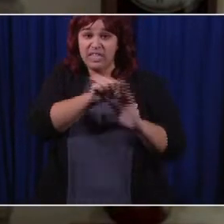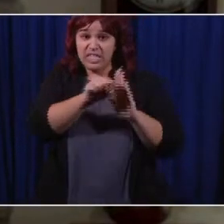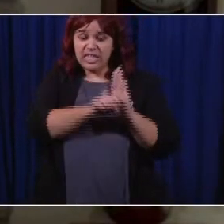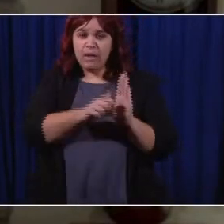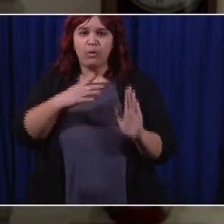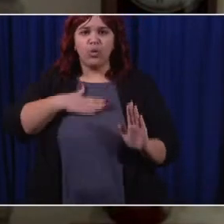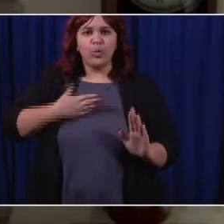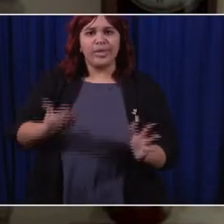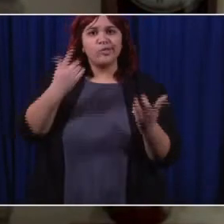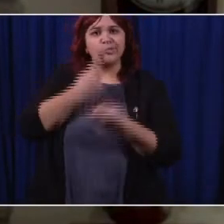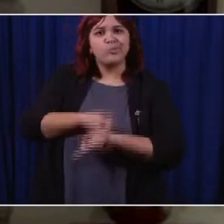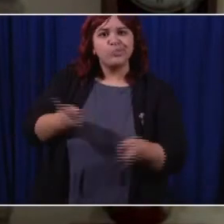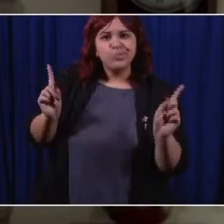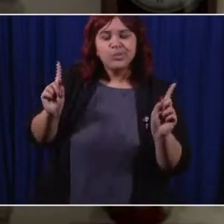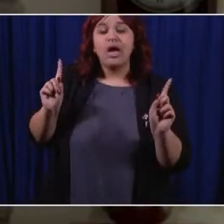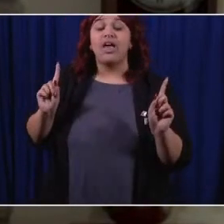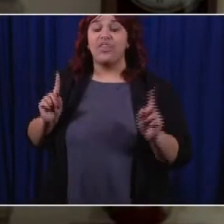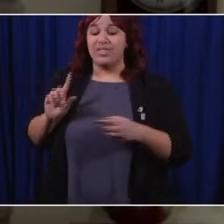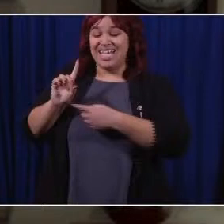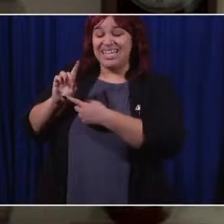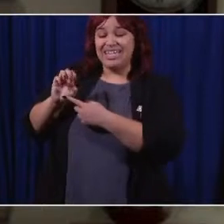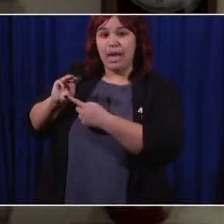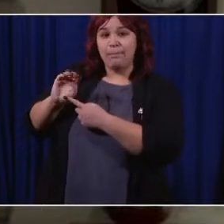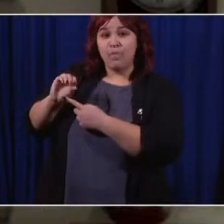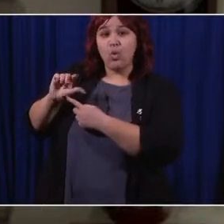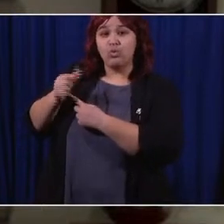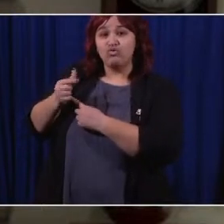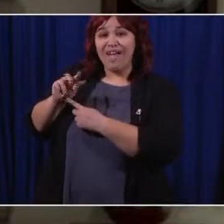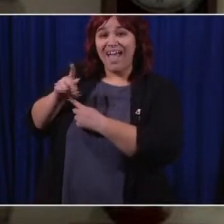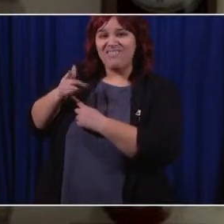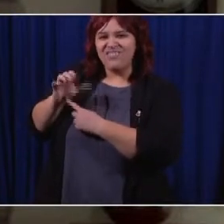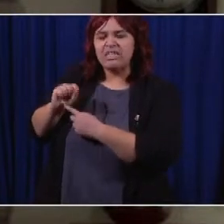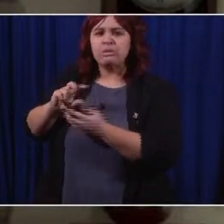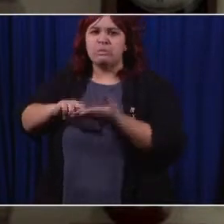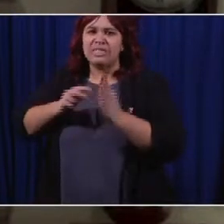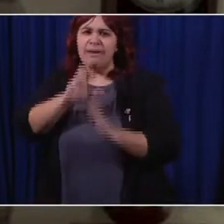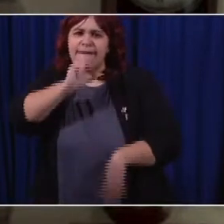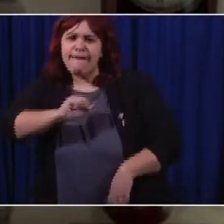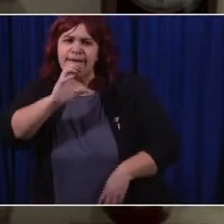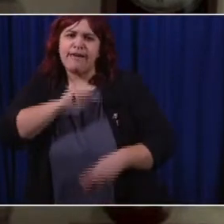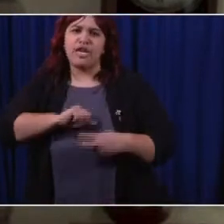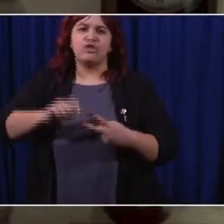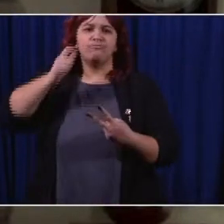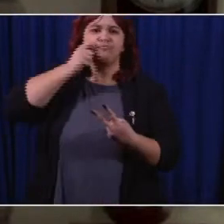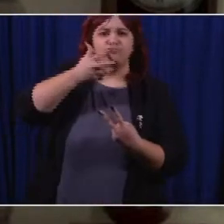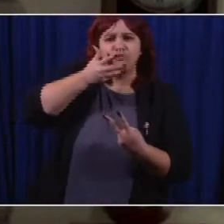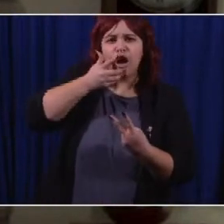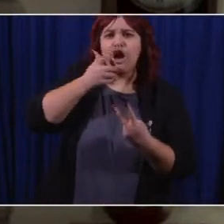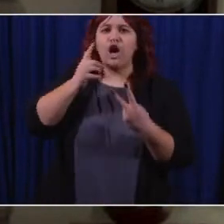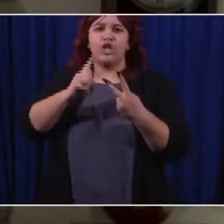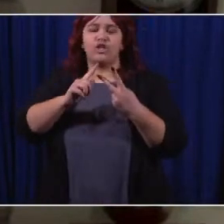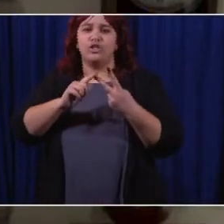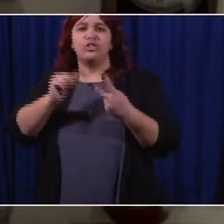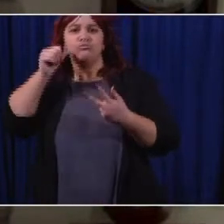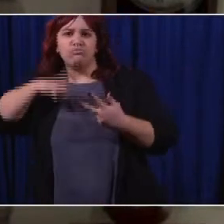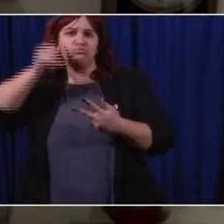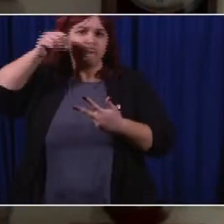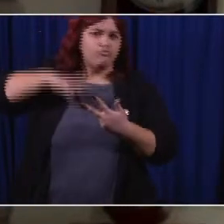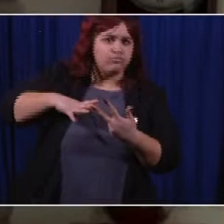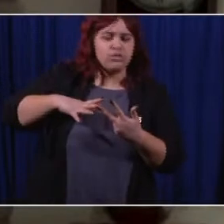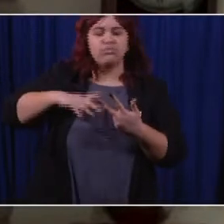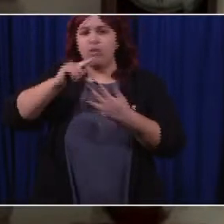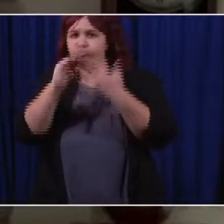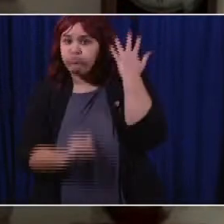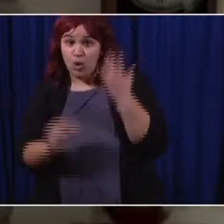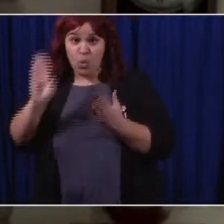thing? And how are we going to be able to see that? How will you guys make that available to us? Yeah, we're going to put it up. It's going to be a